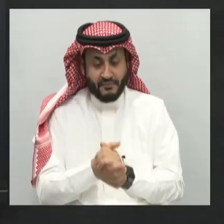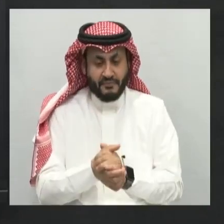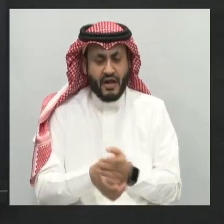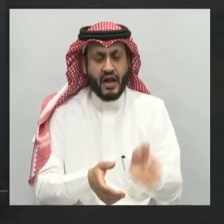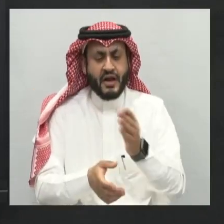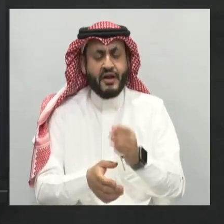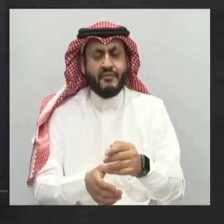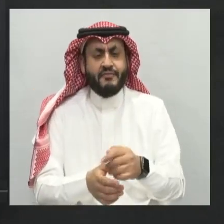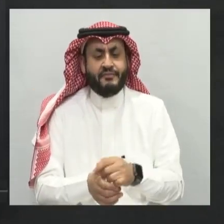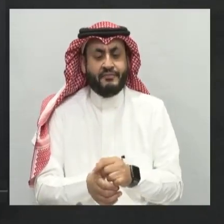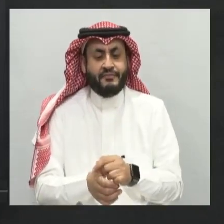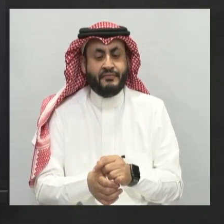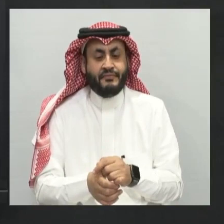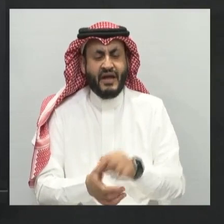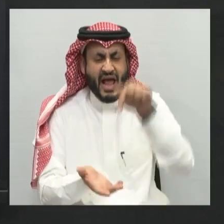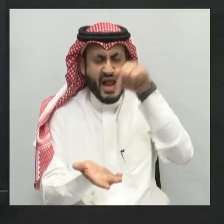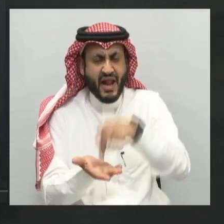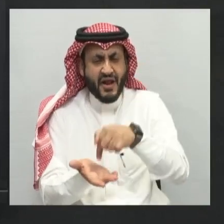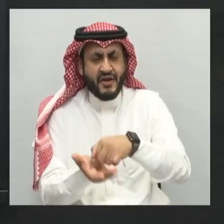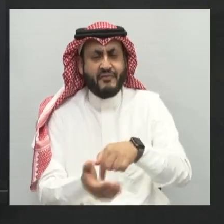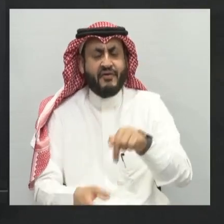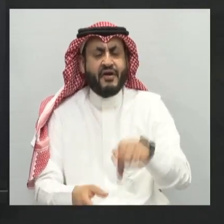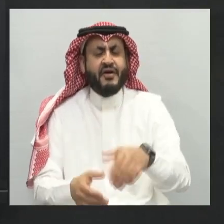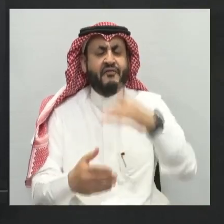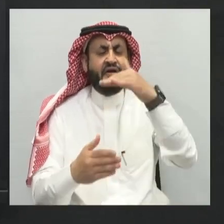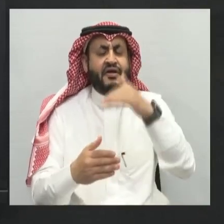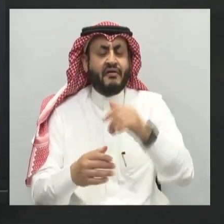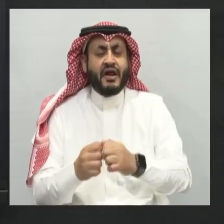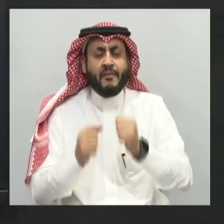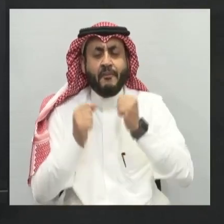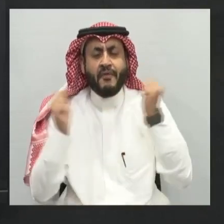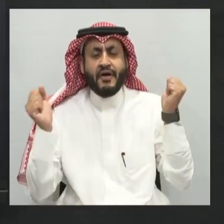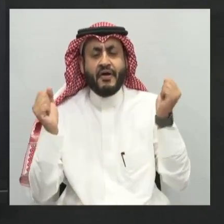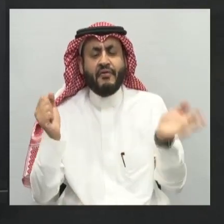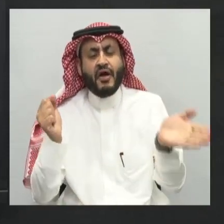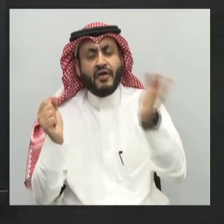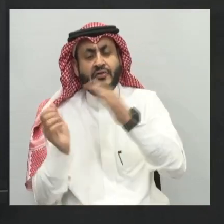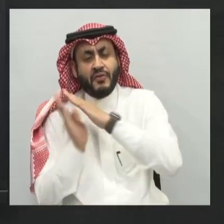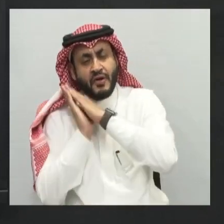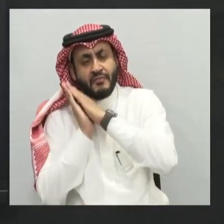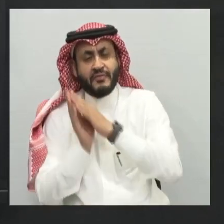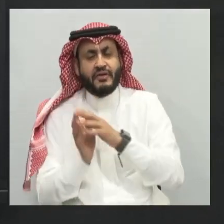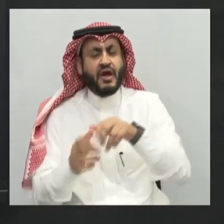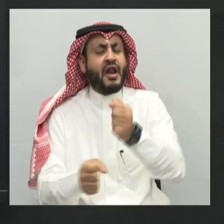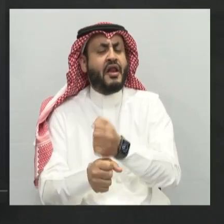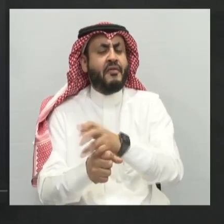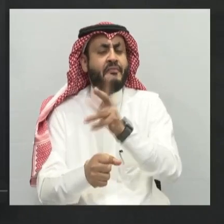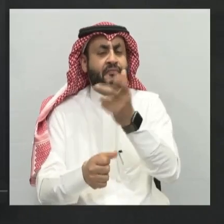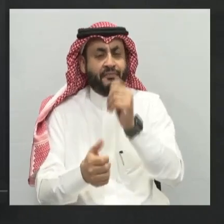talk about the plan that you have during the day. When you wake up until you go to bed, what are the things that you